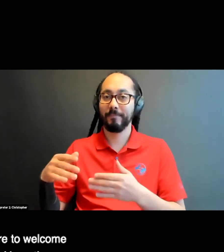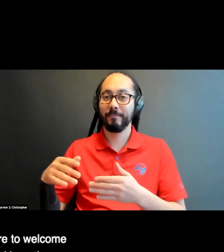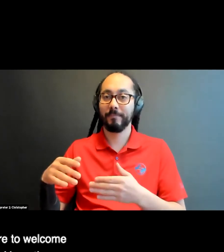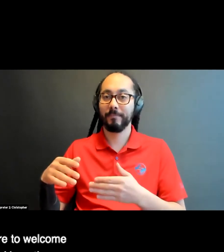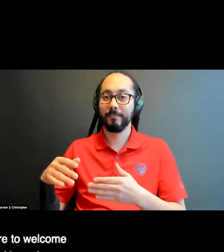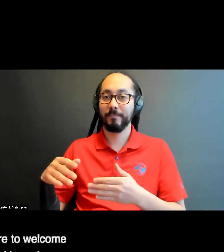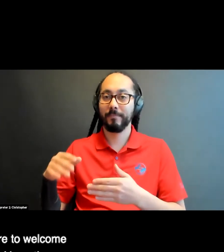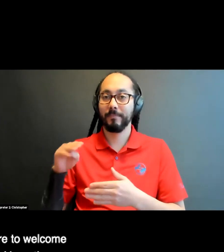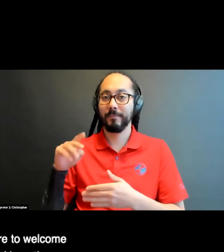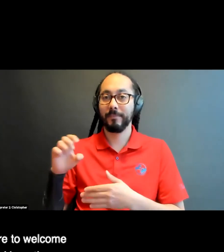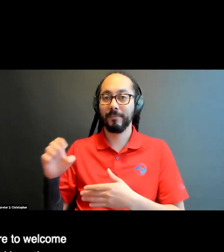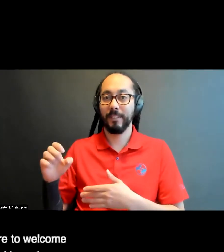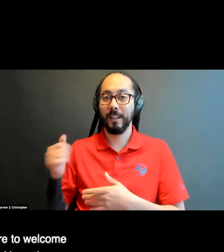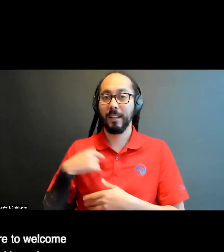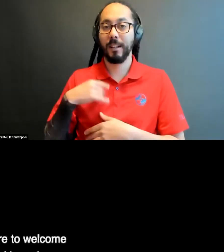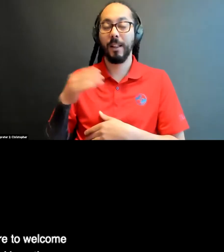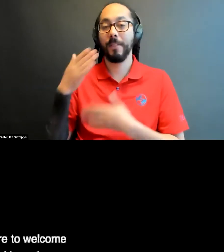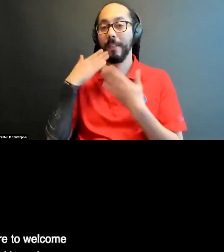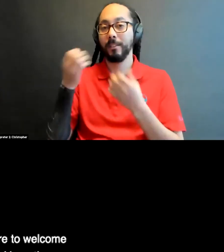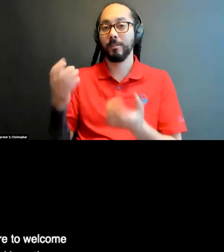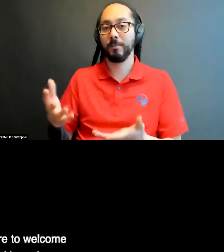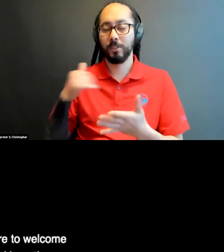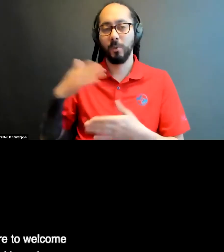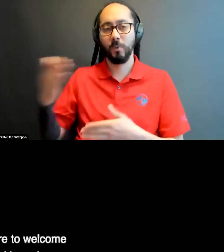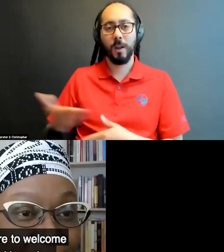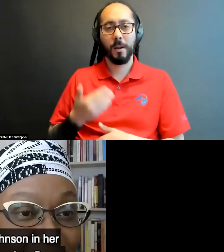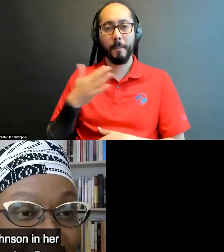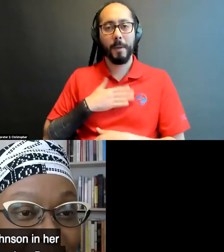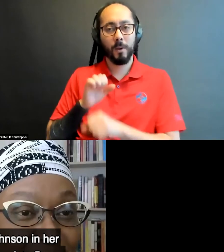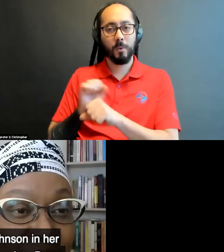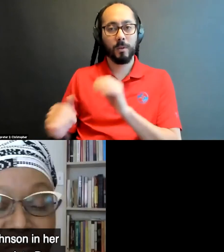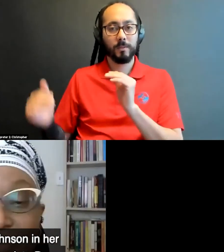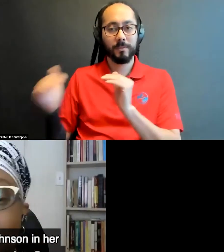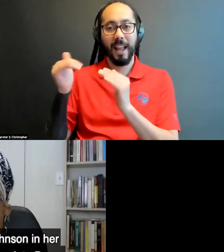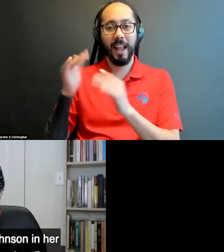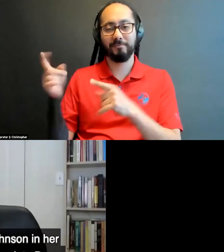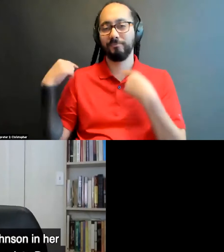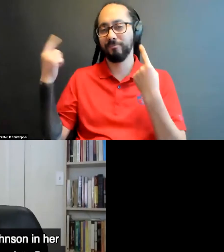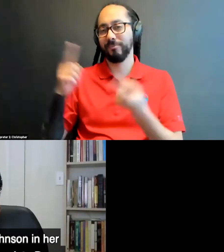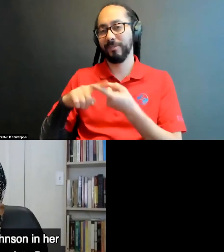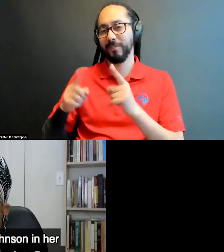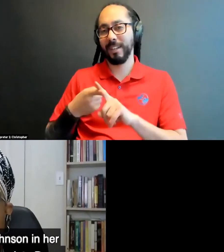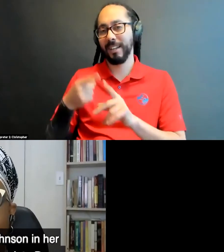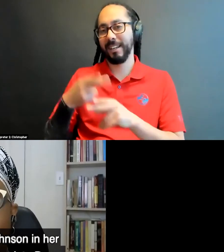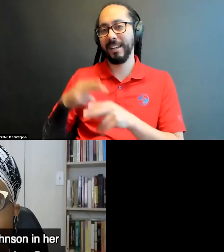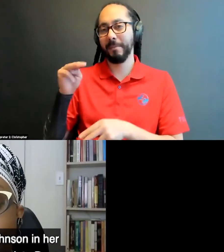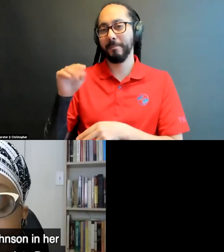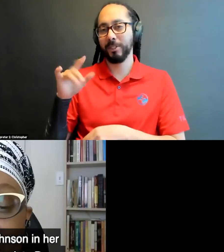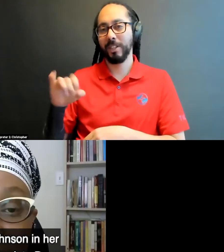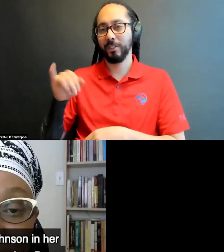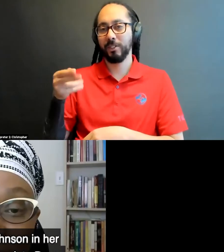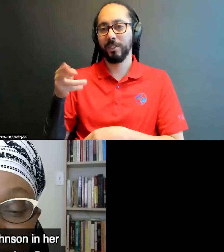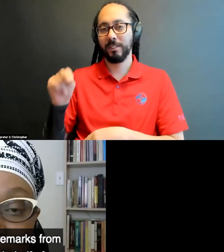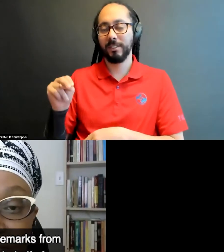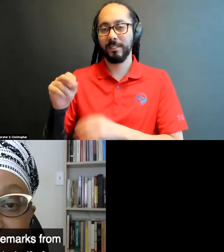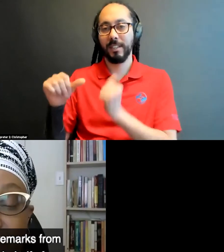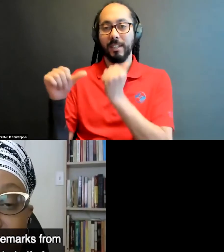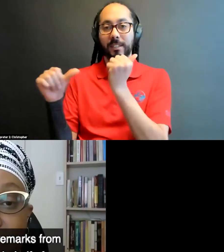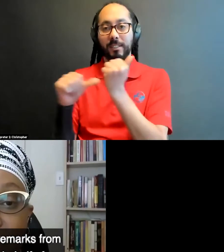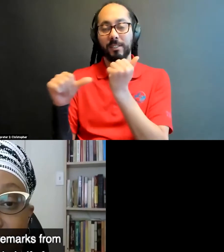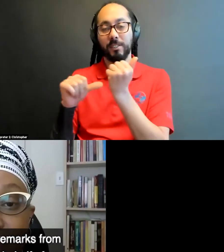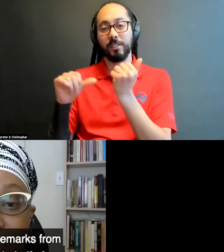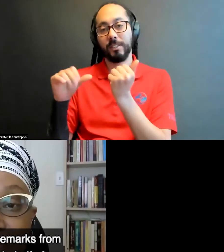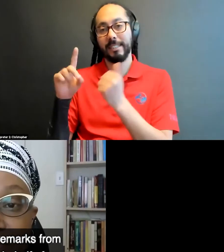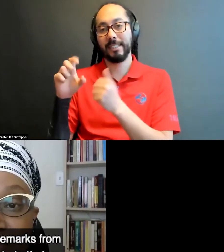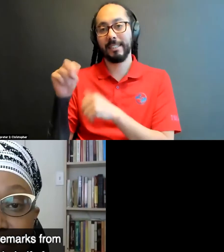my pleasure to welcome my colleague and longtime friend, Michelle Johnson, in her current role as Associate Dean Students,